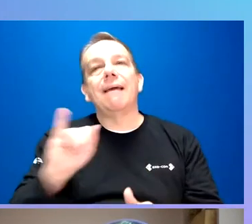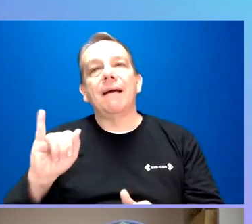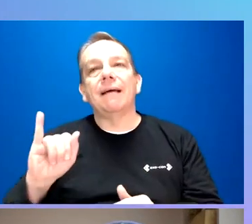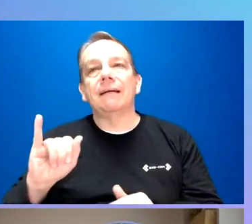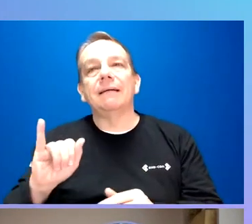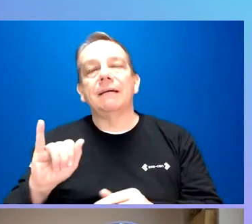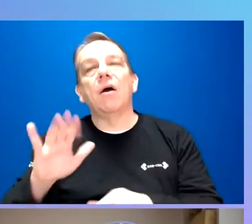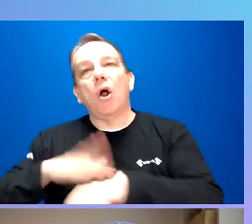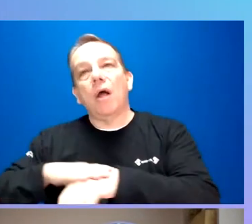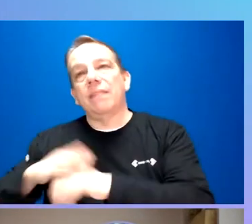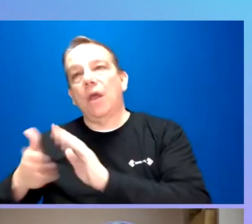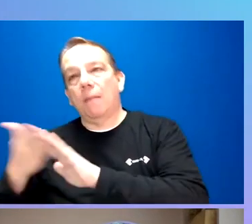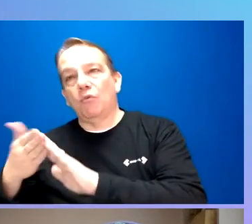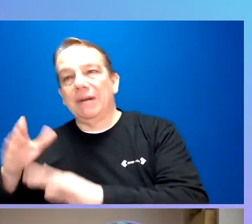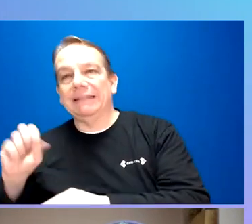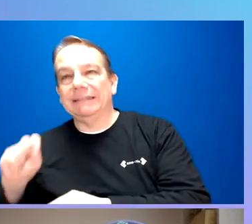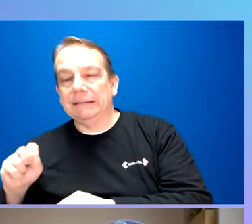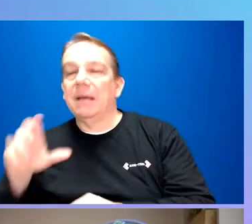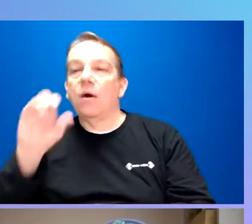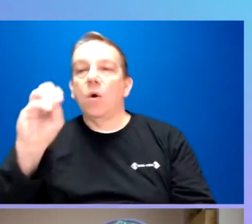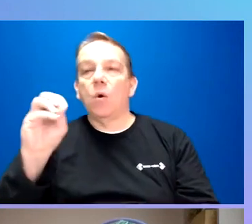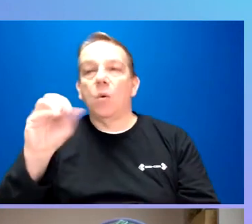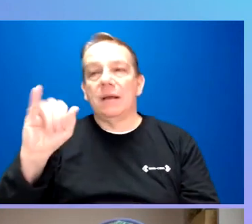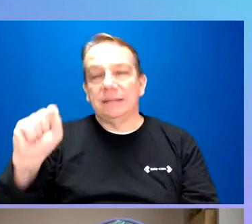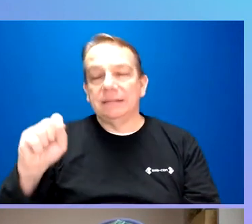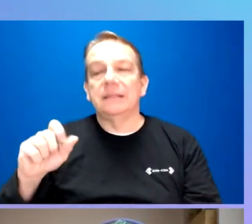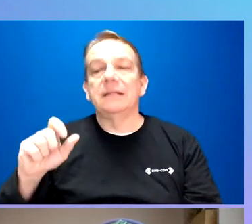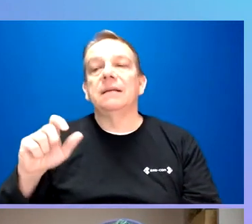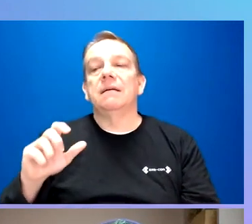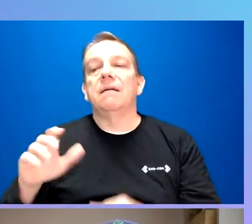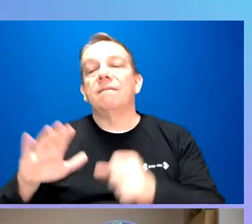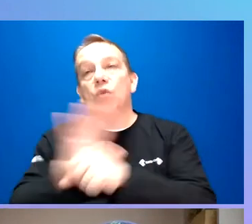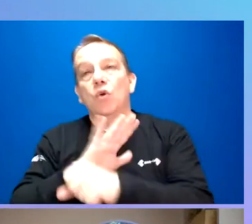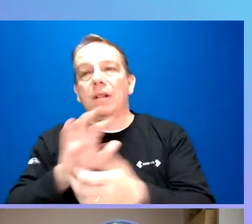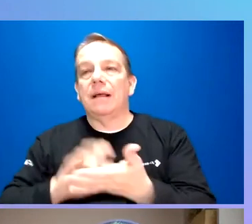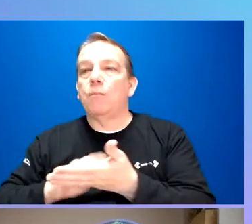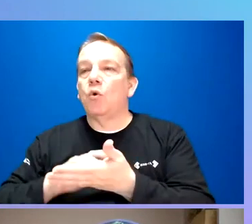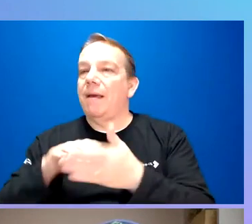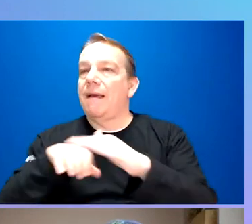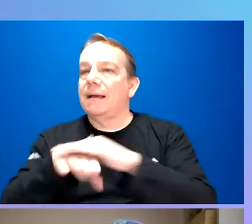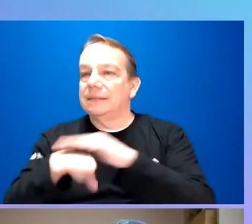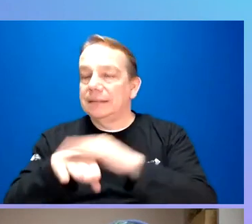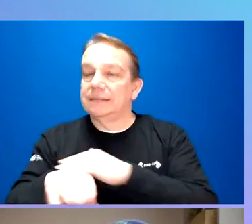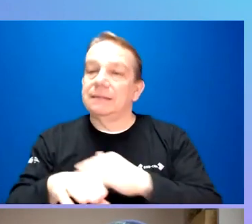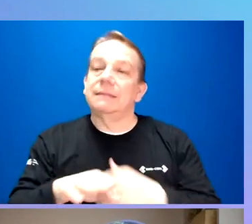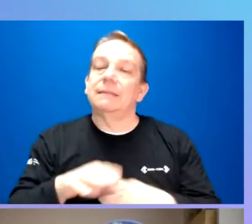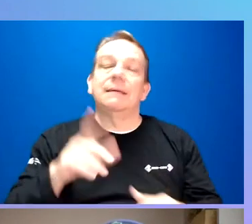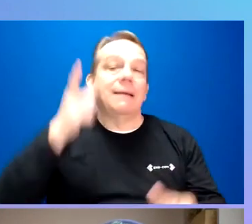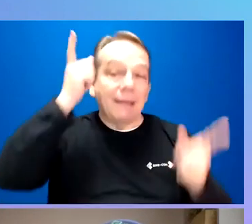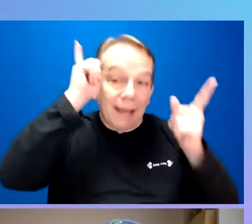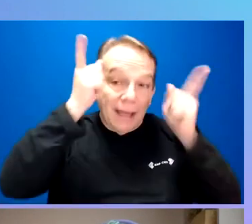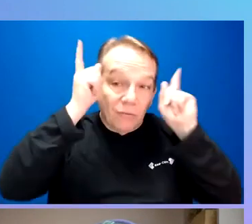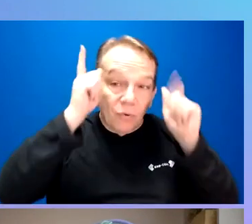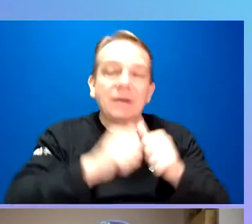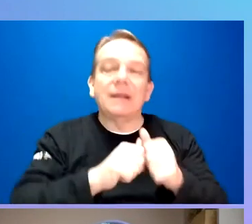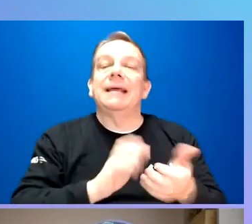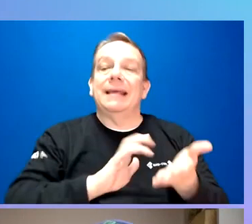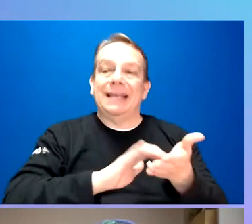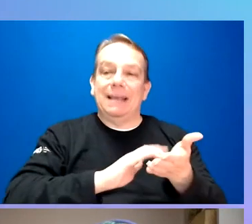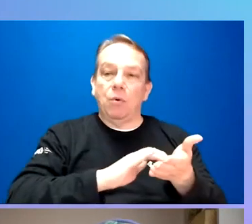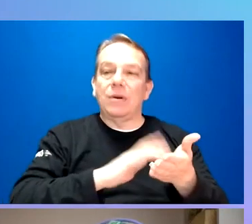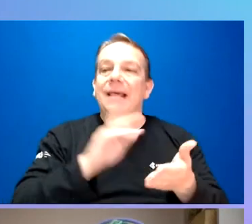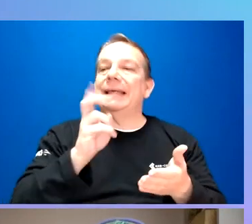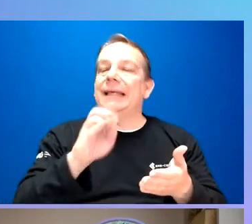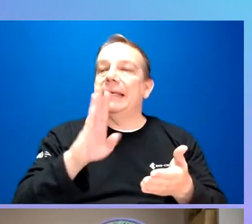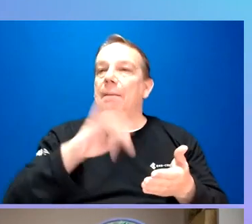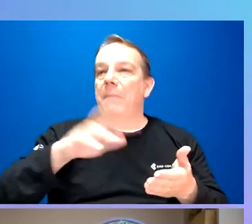the operating system. So for iOS, that's called full keyboard access. And then in Android, it's called keyboard and D-pad. So you want to